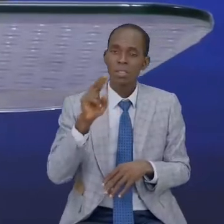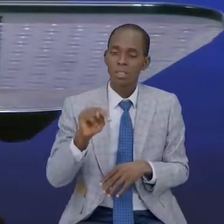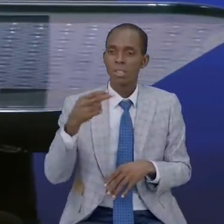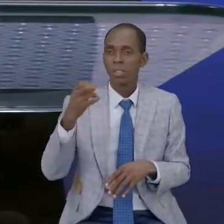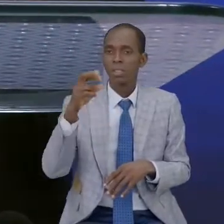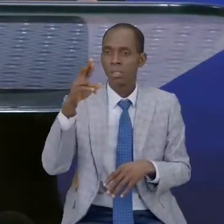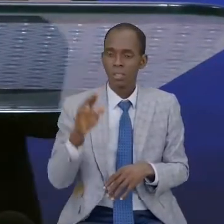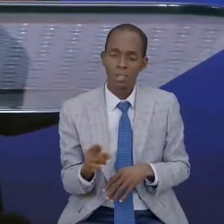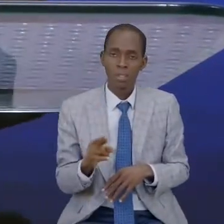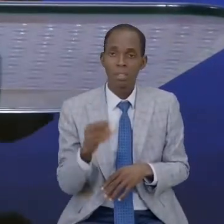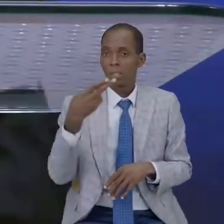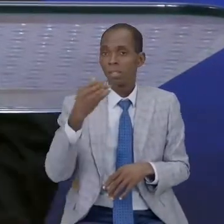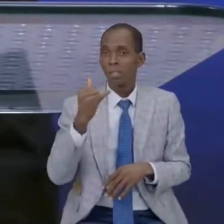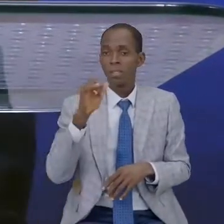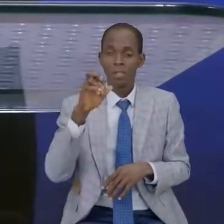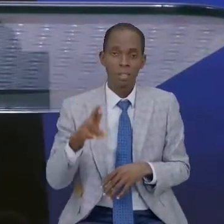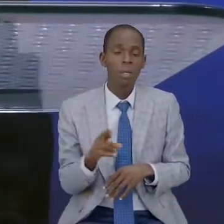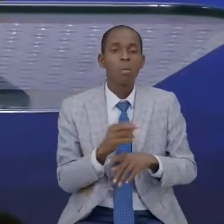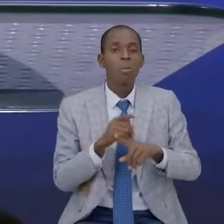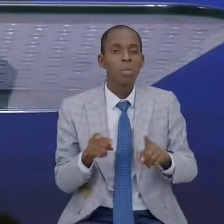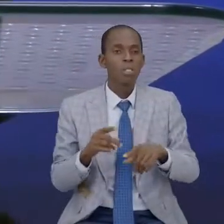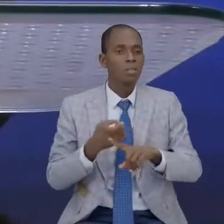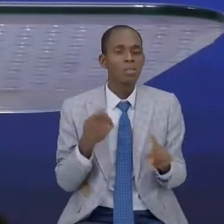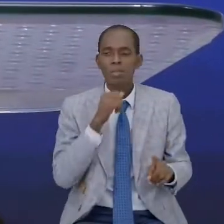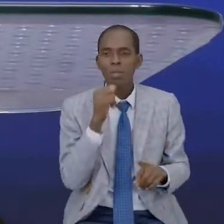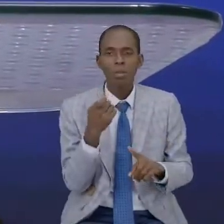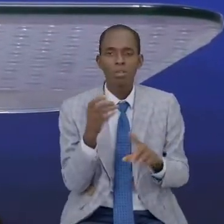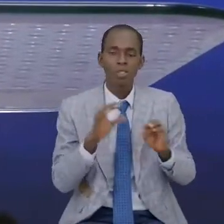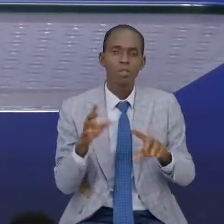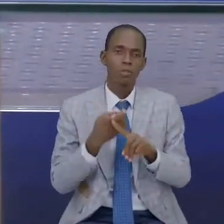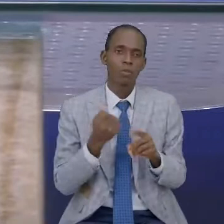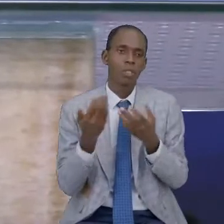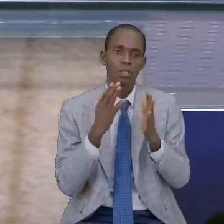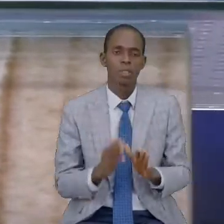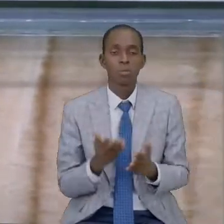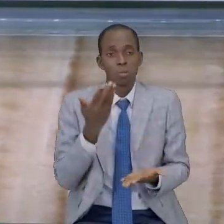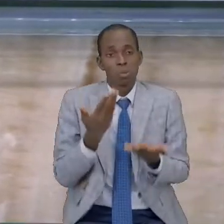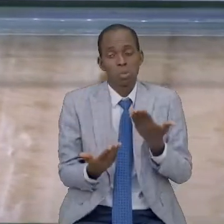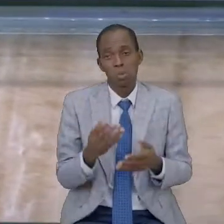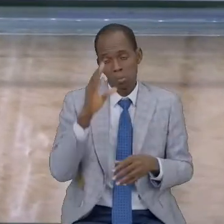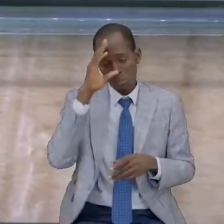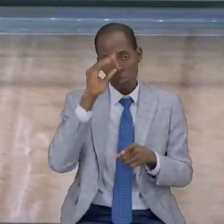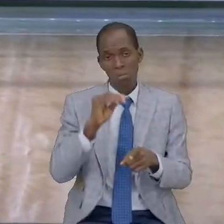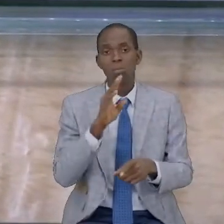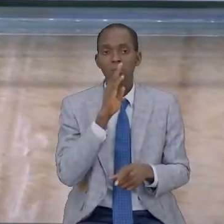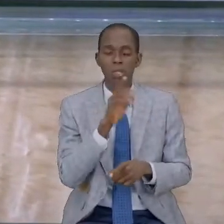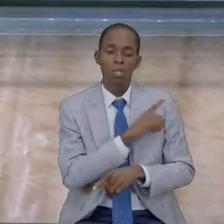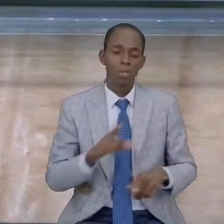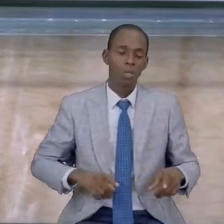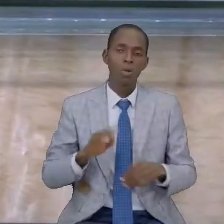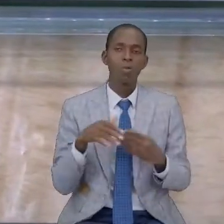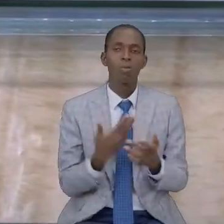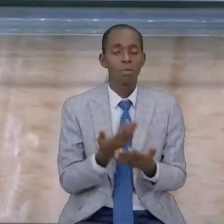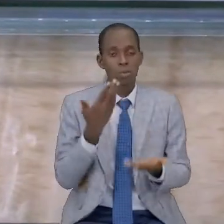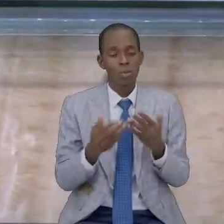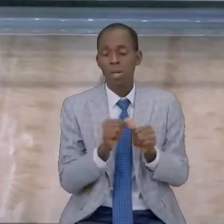child, differeth nothing from a servant, though he be Lord of all. Though everything in the new